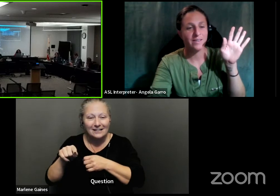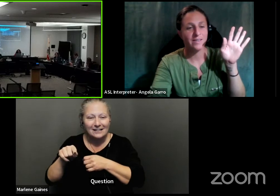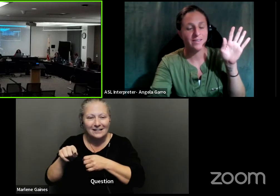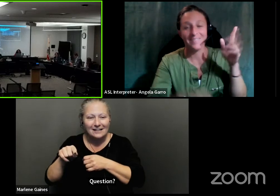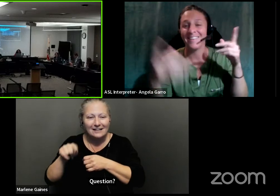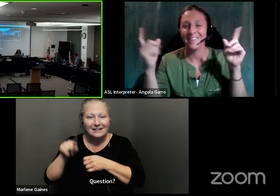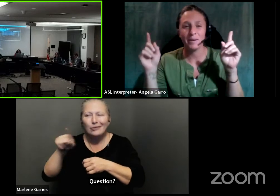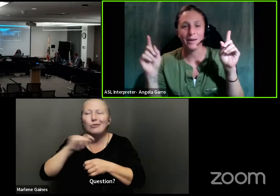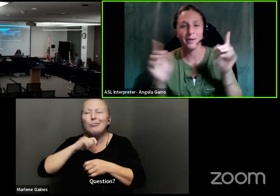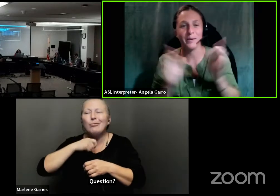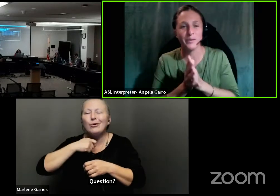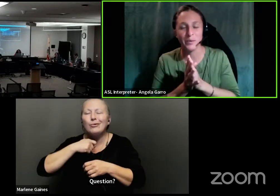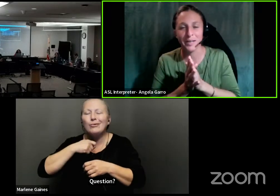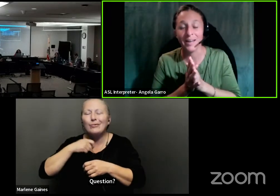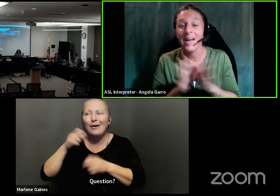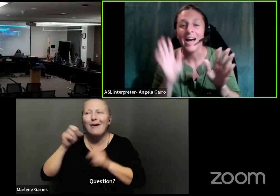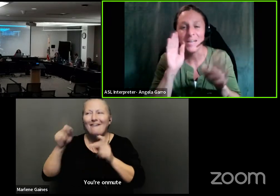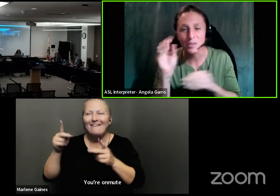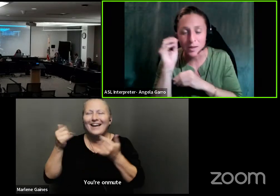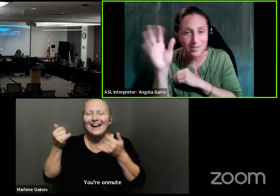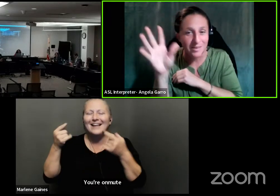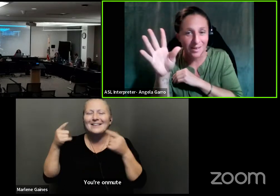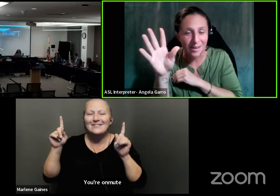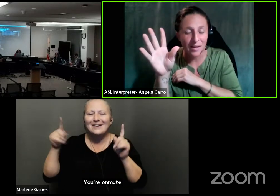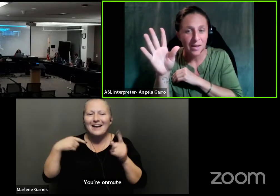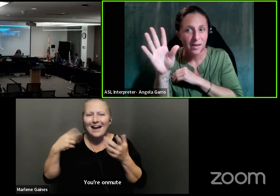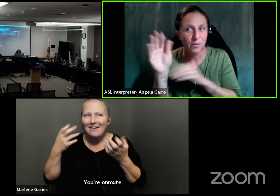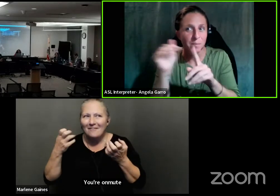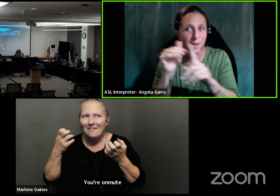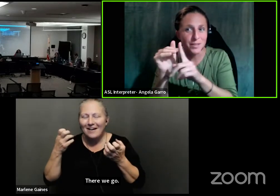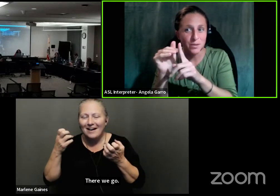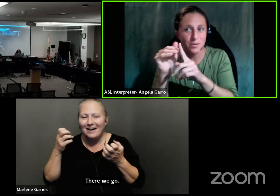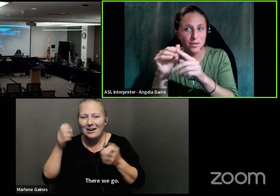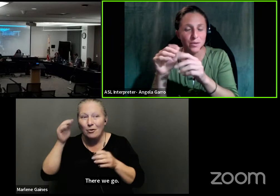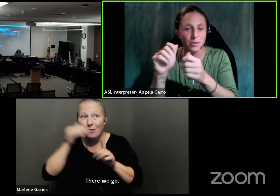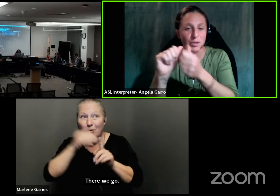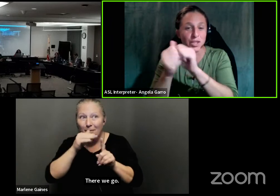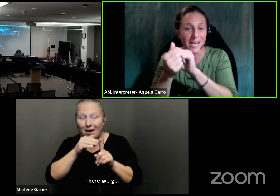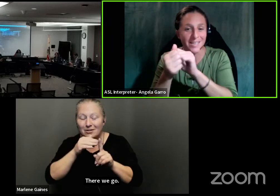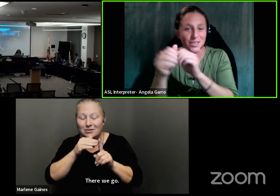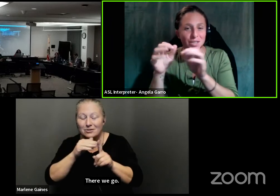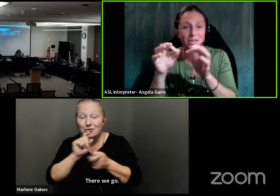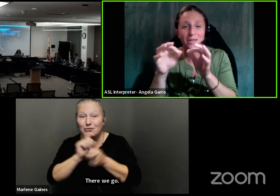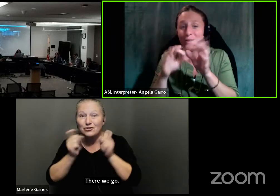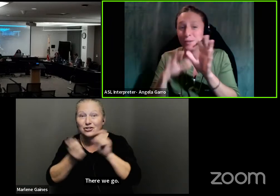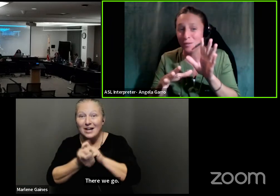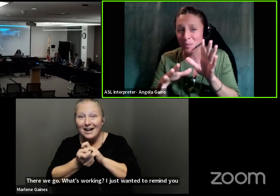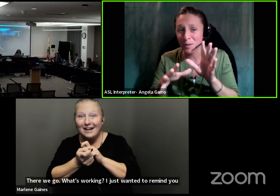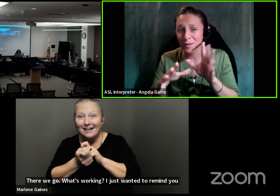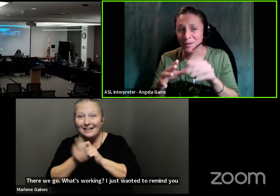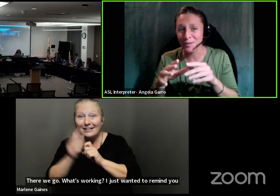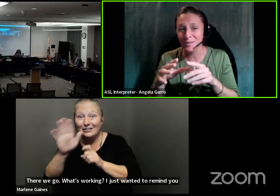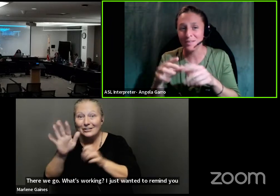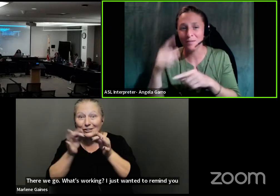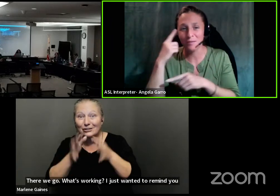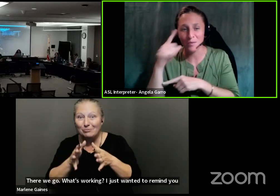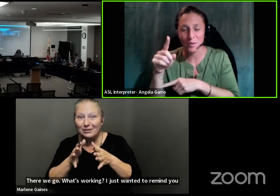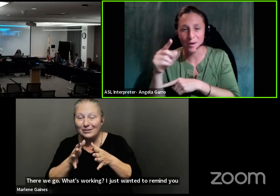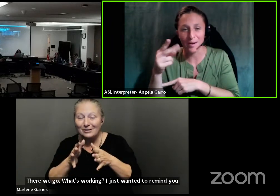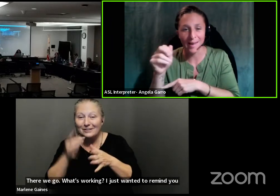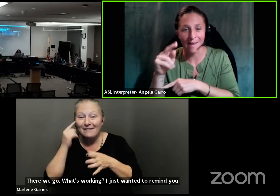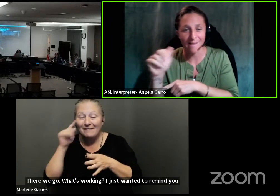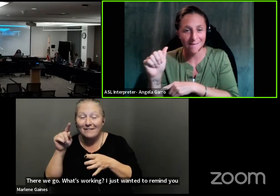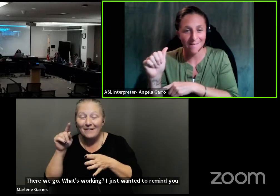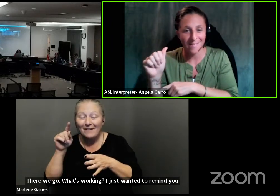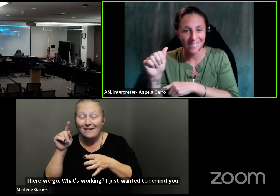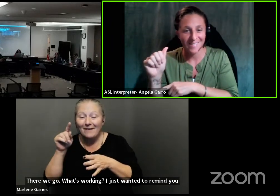You're on mute. There we go. What's working? I just wanted to remind you to change your interpreters